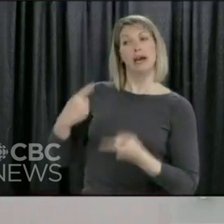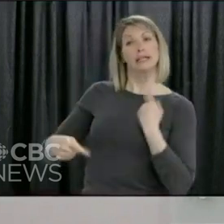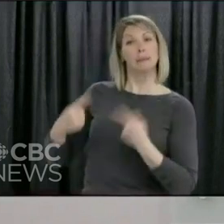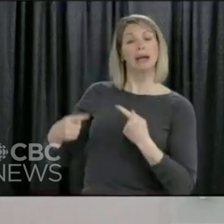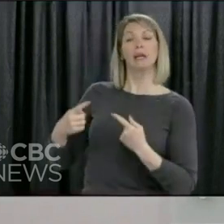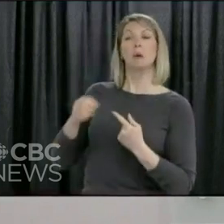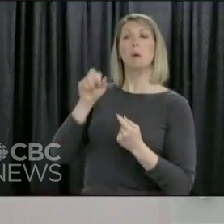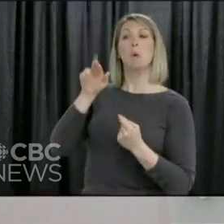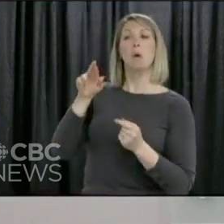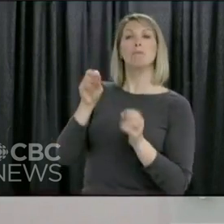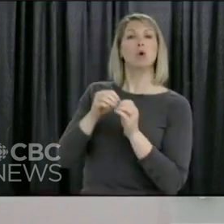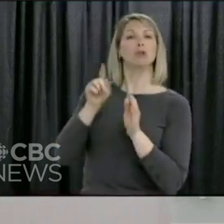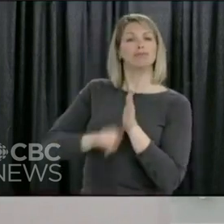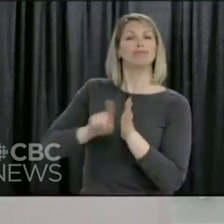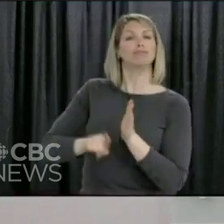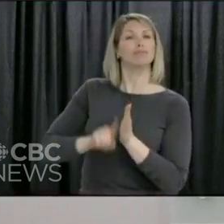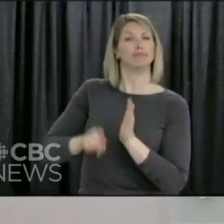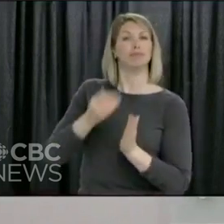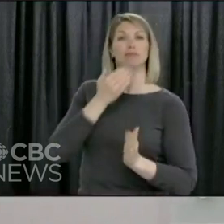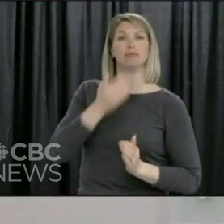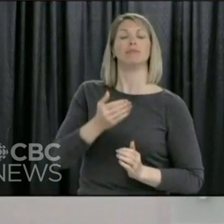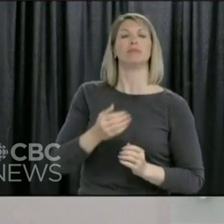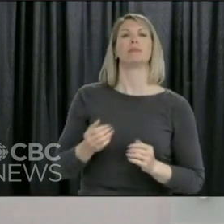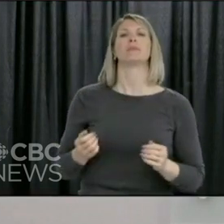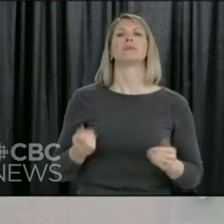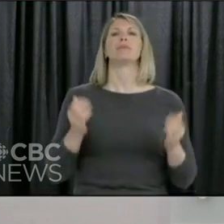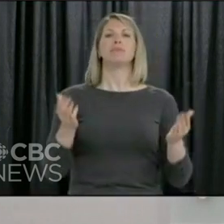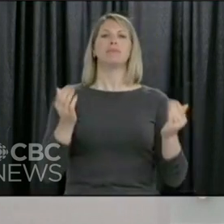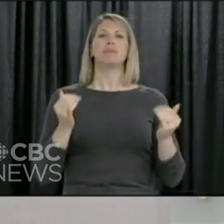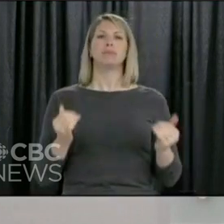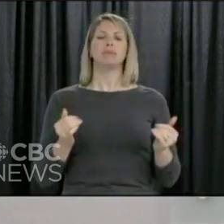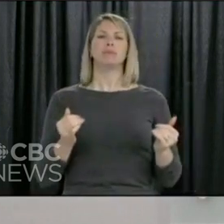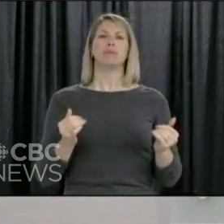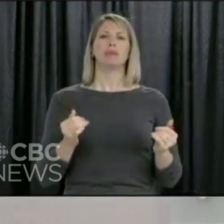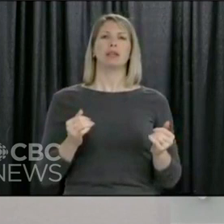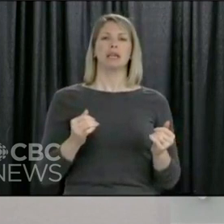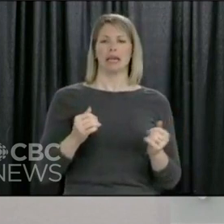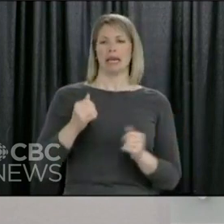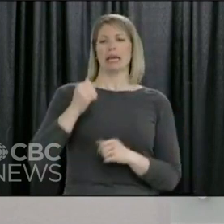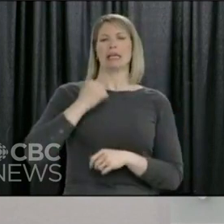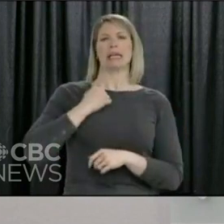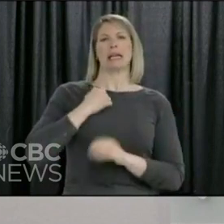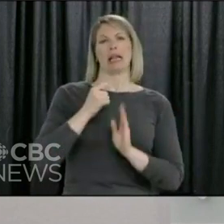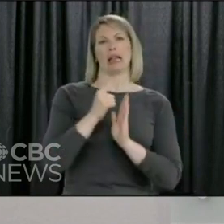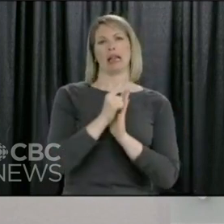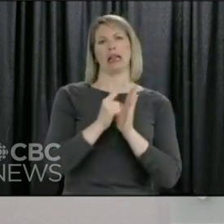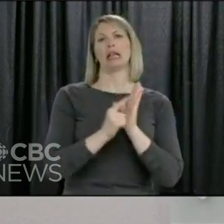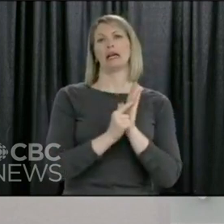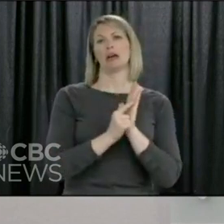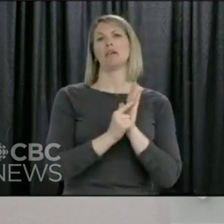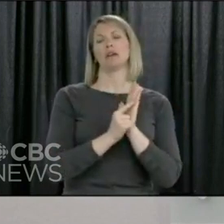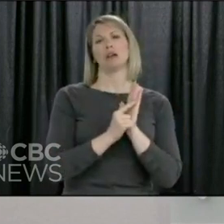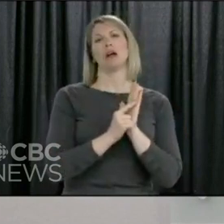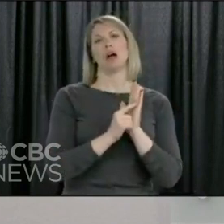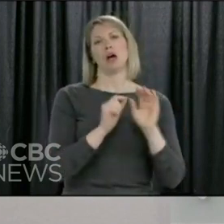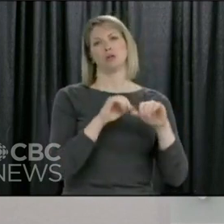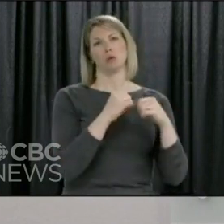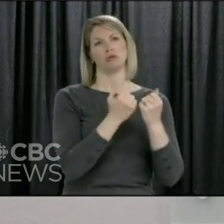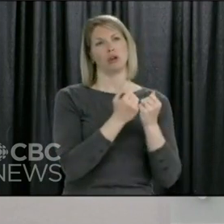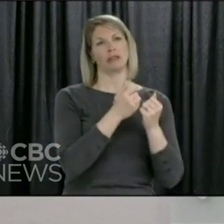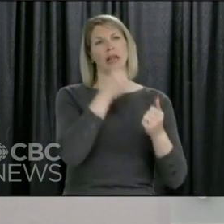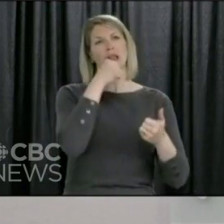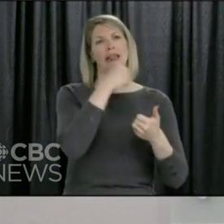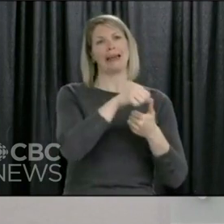I believe you might be alluding to this. The Canadian Bar Association wrote you a letter on the 15th of May demanding modifications to